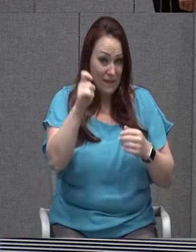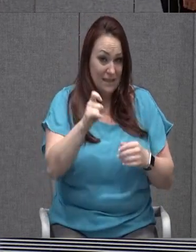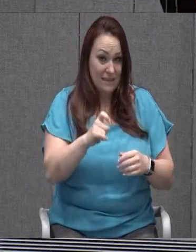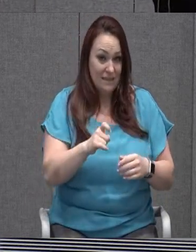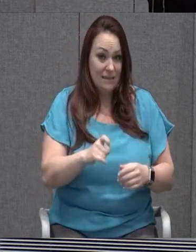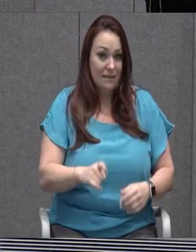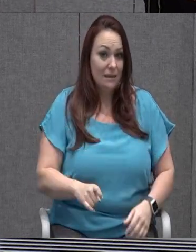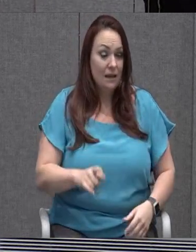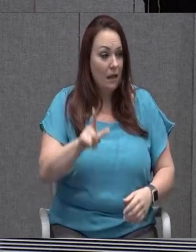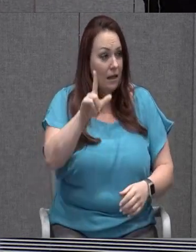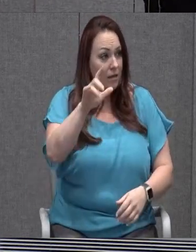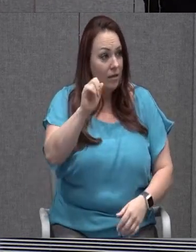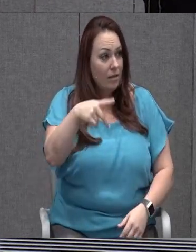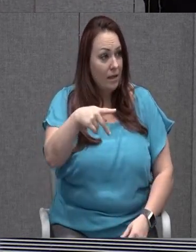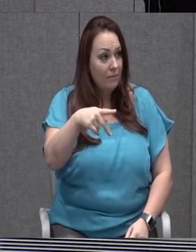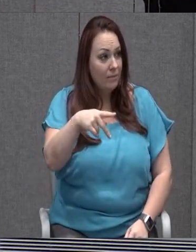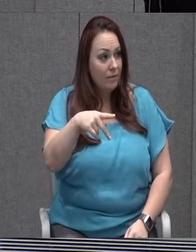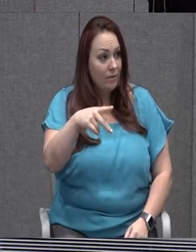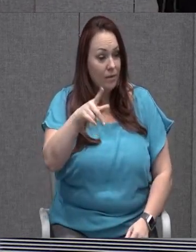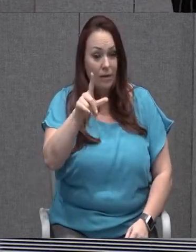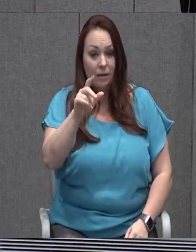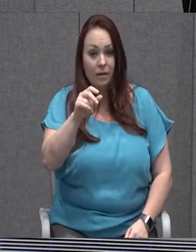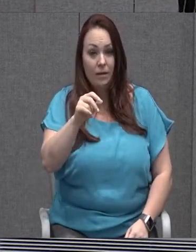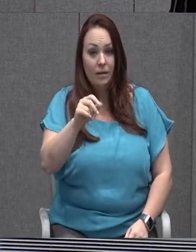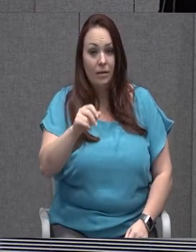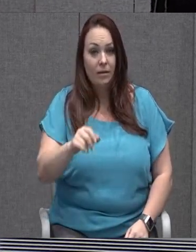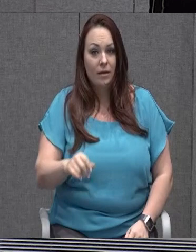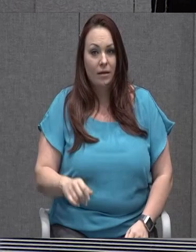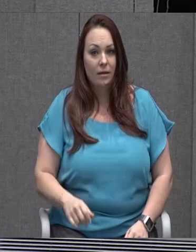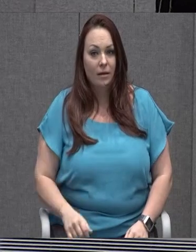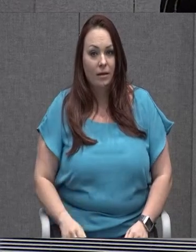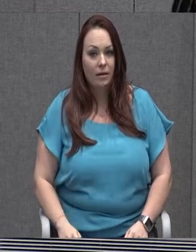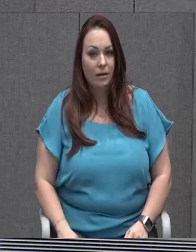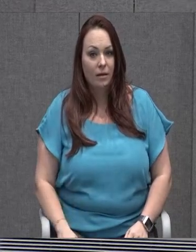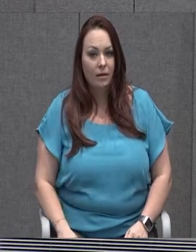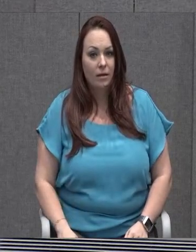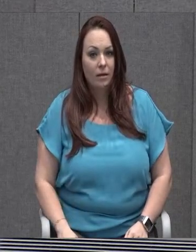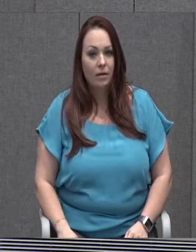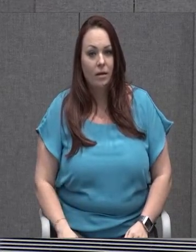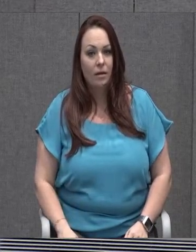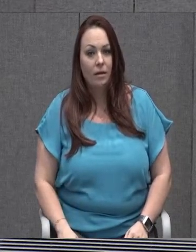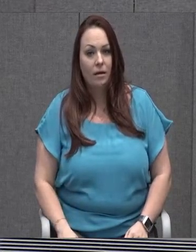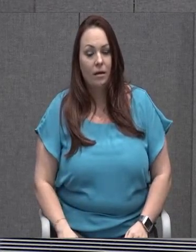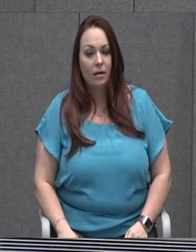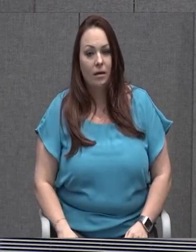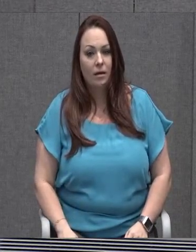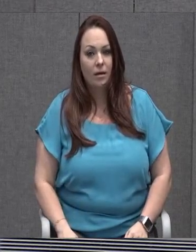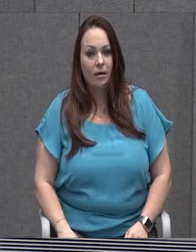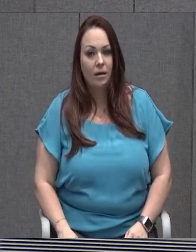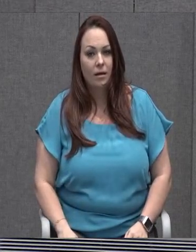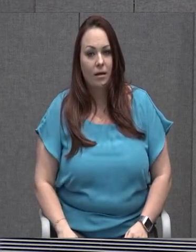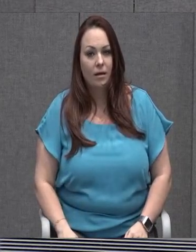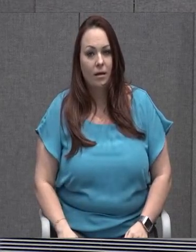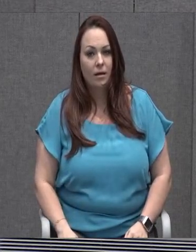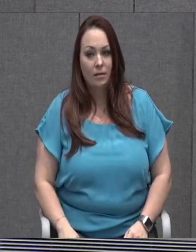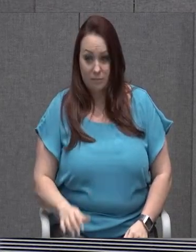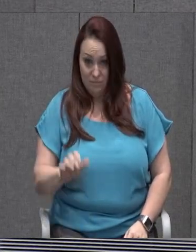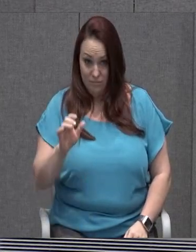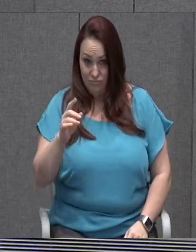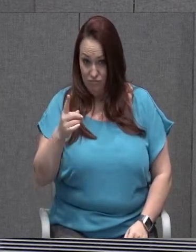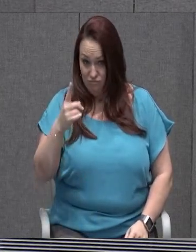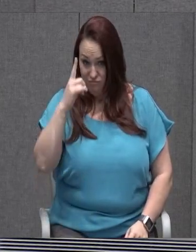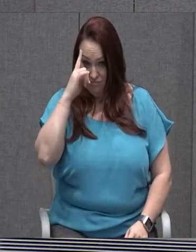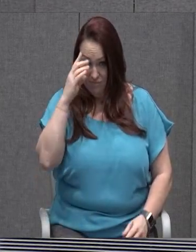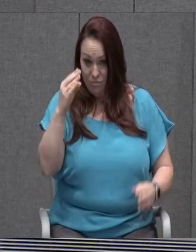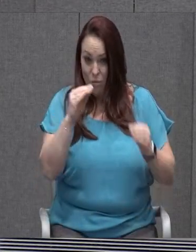over 10. Leap or any? Jump, leap, hop. Probably not hop. Leap. Woo! 10. Ooh, what do you think?